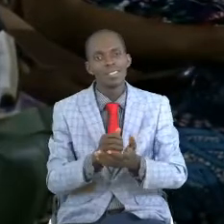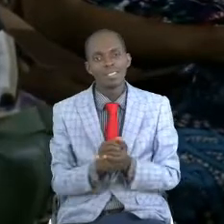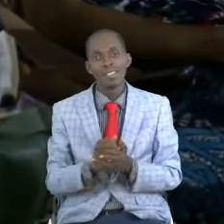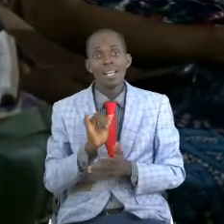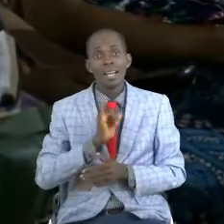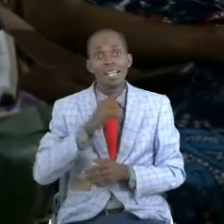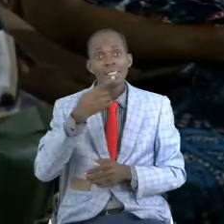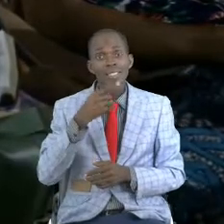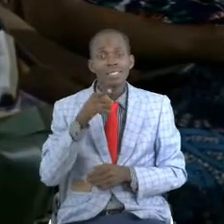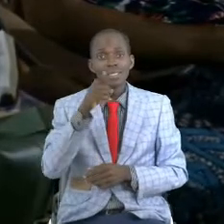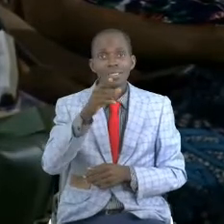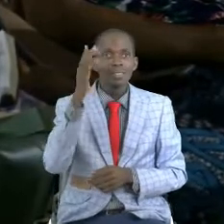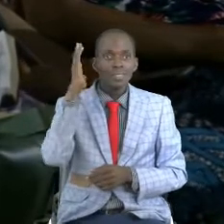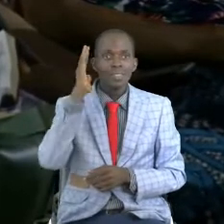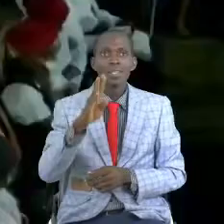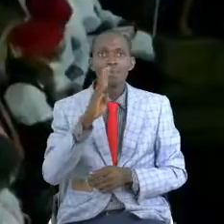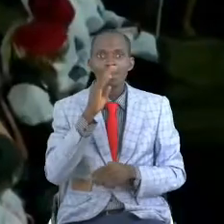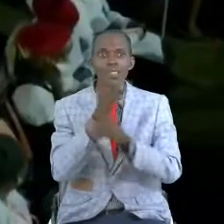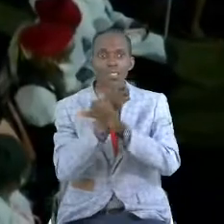thou shalt be